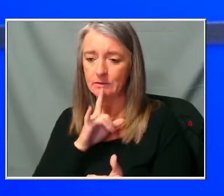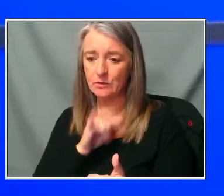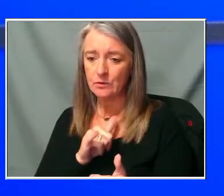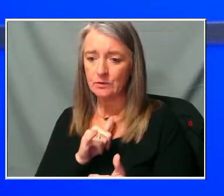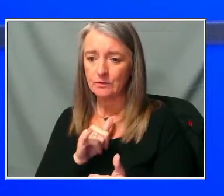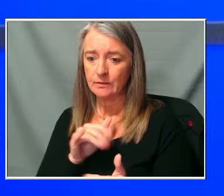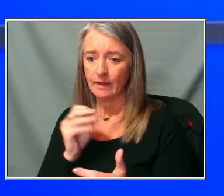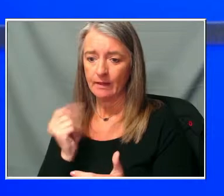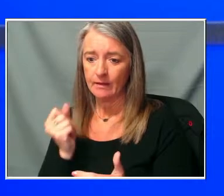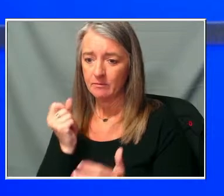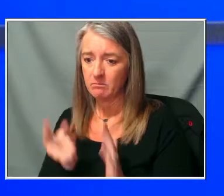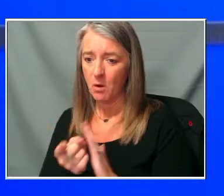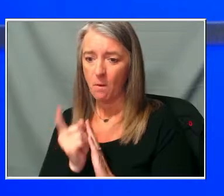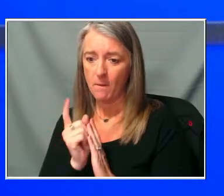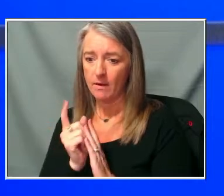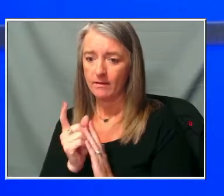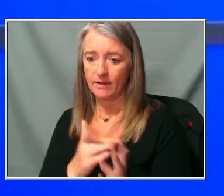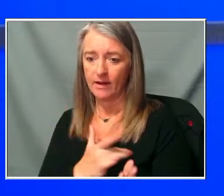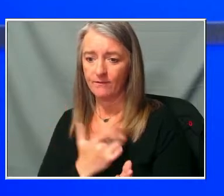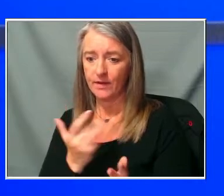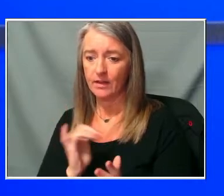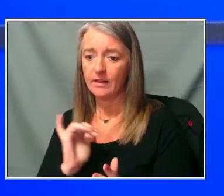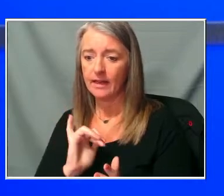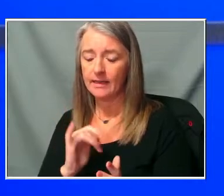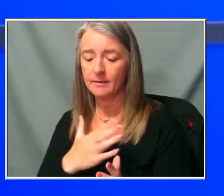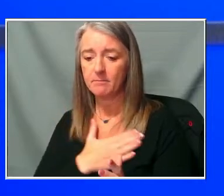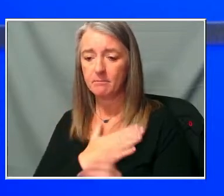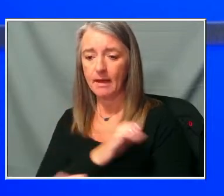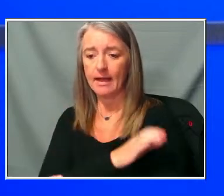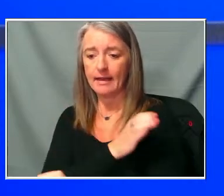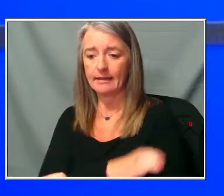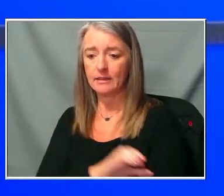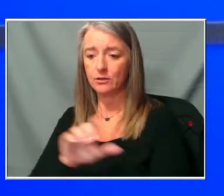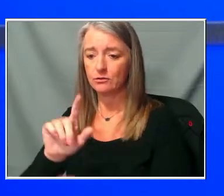moment thing, I guess, when I felt like when I was on my clinical trial.